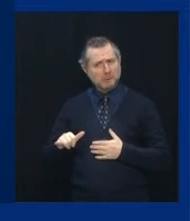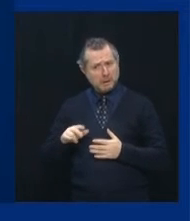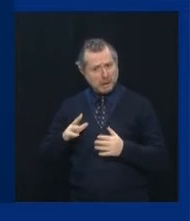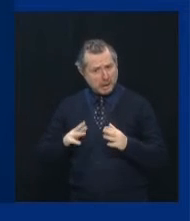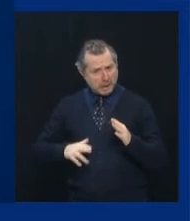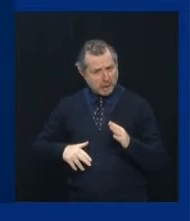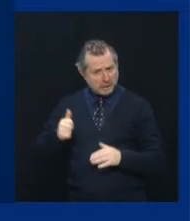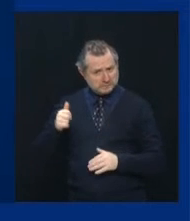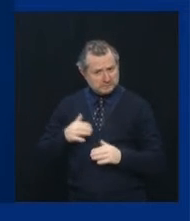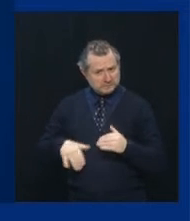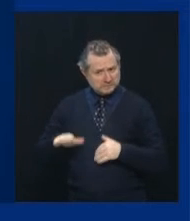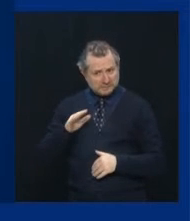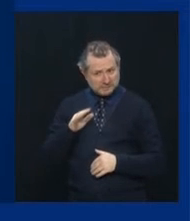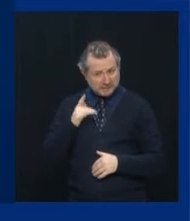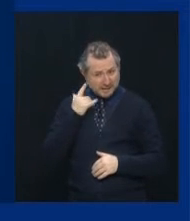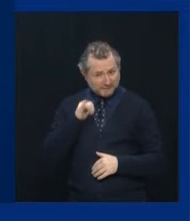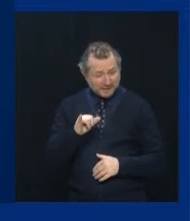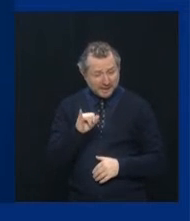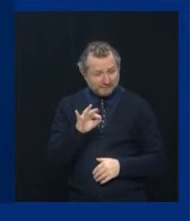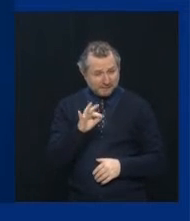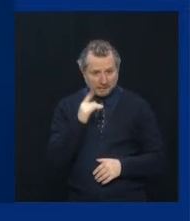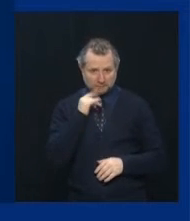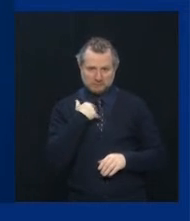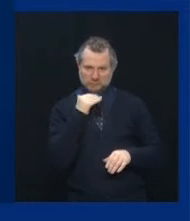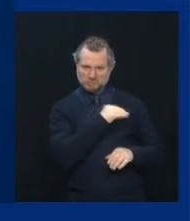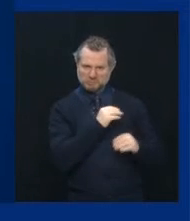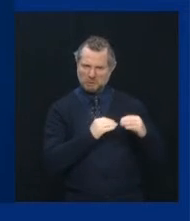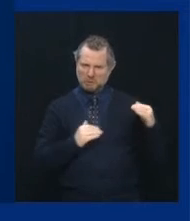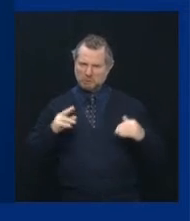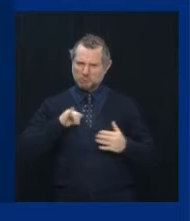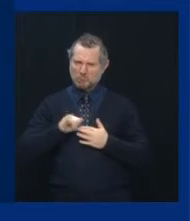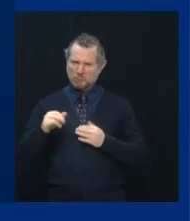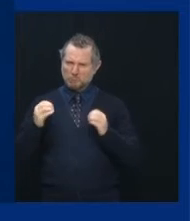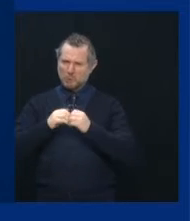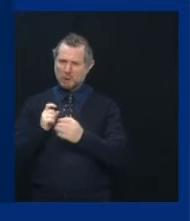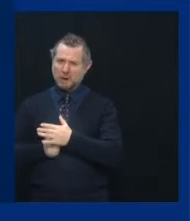than California, and you taxed billionaires,